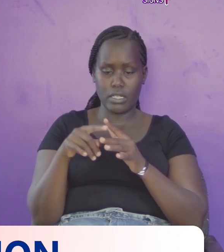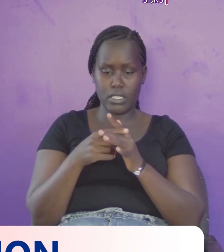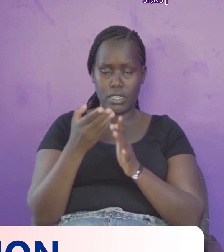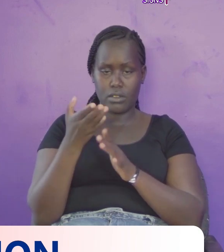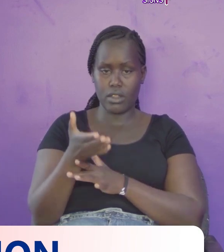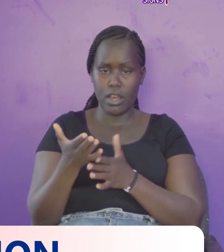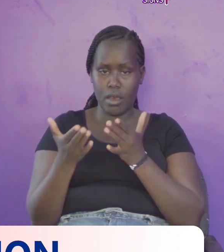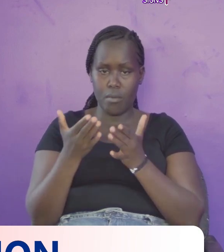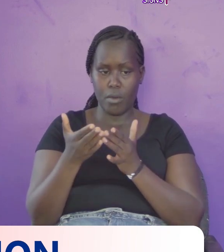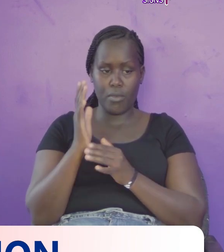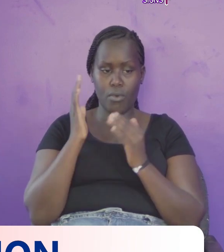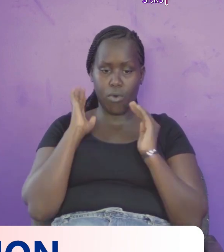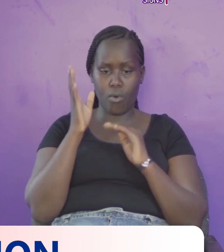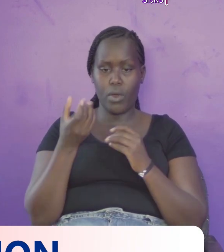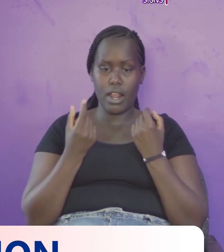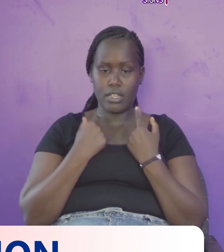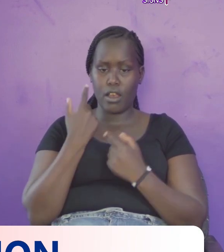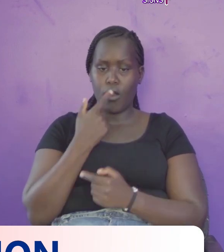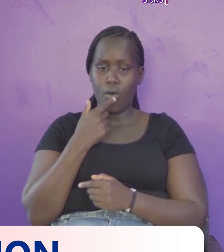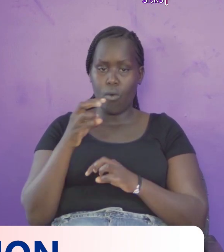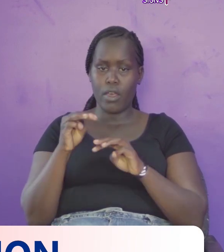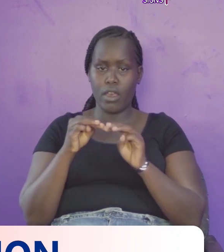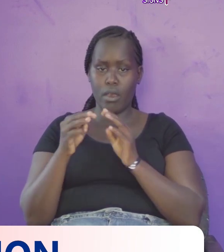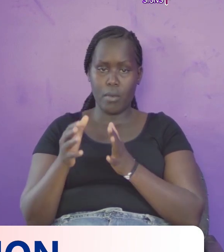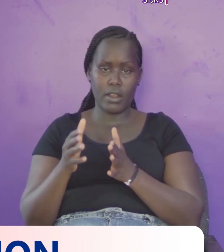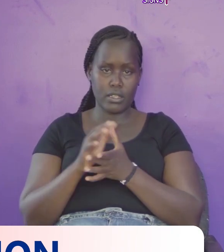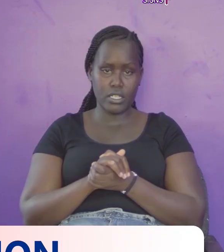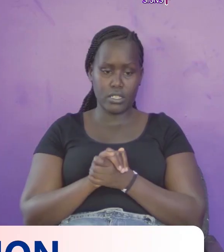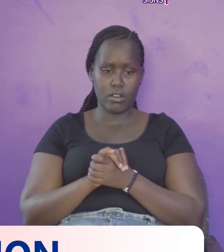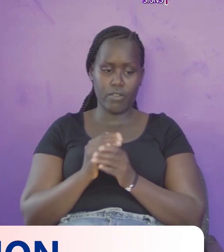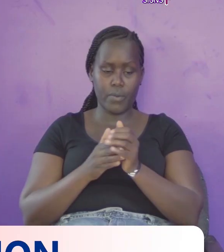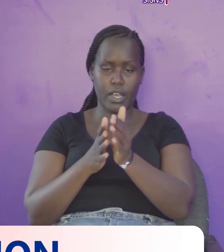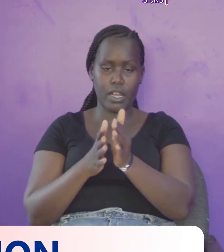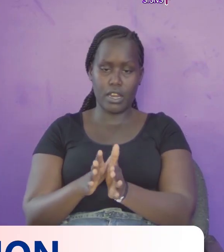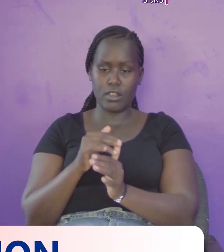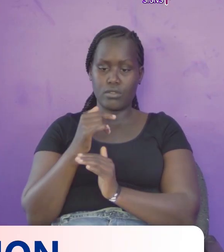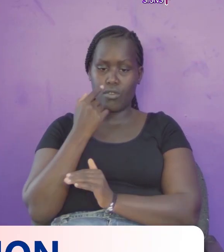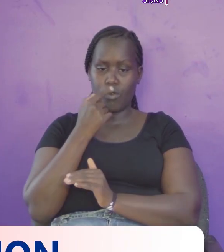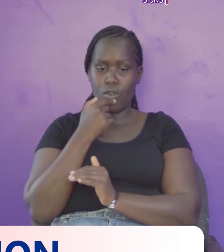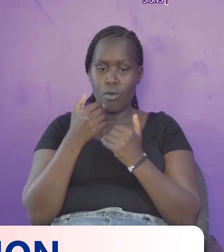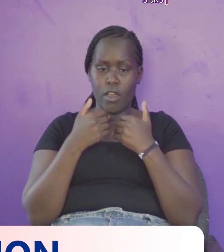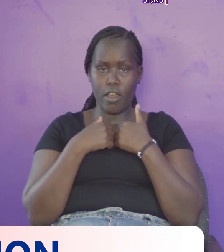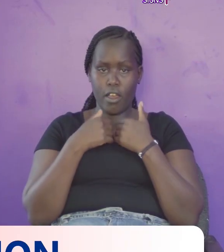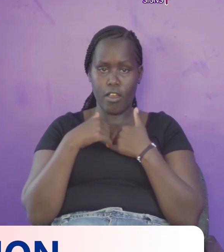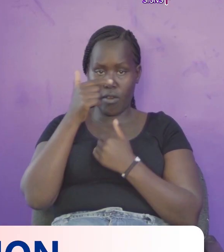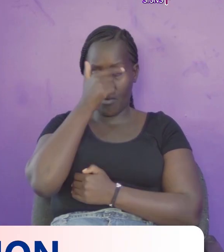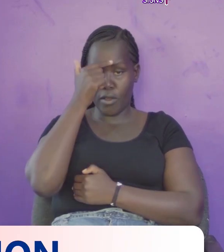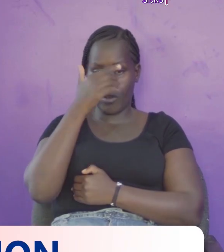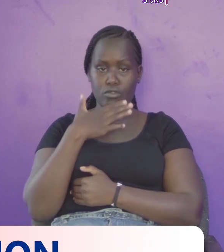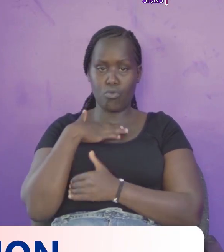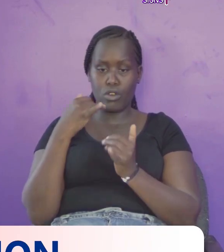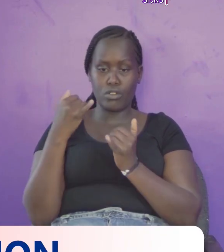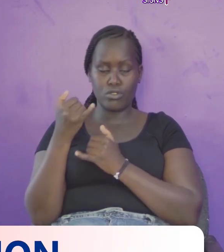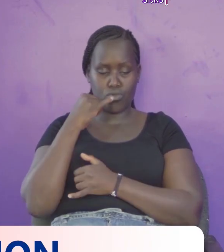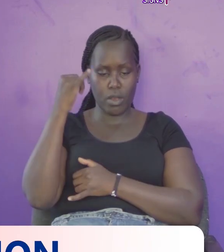we'll get along. Who are the managers of the leaders that we have? Because I don't want to imagine